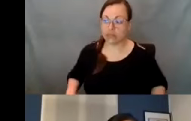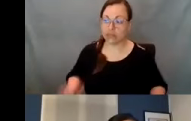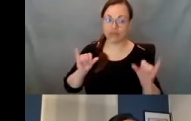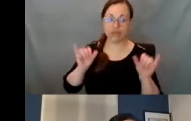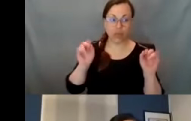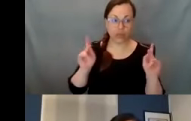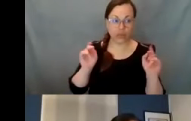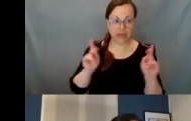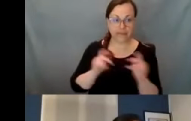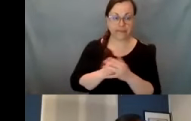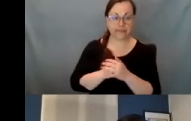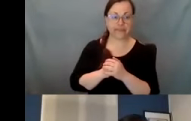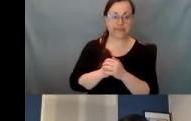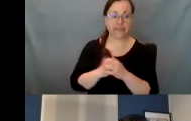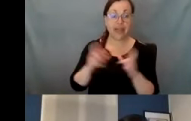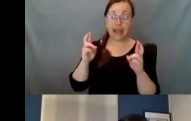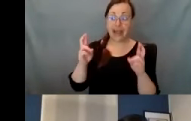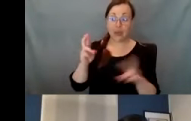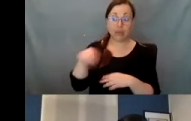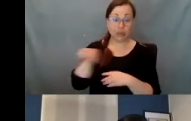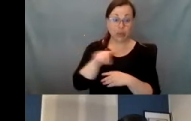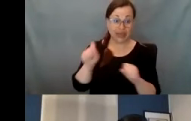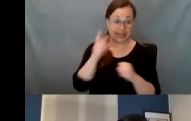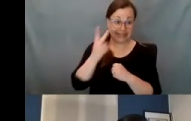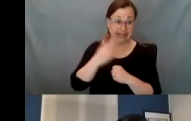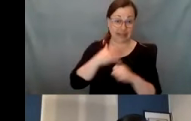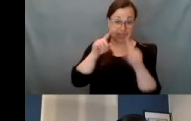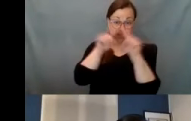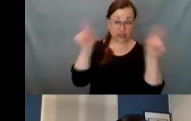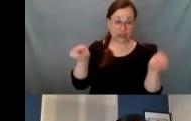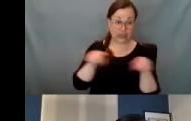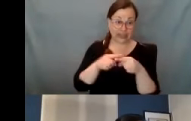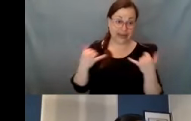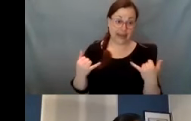Okay. I hope you can see my screen now.